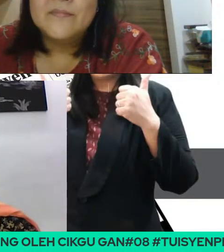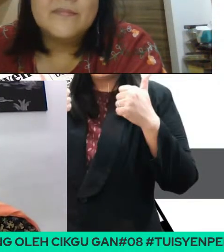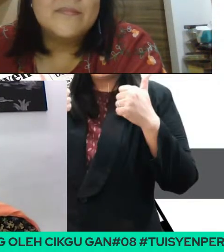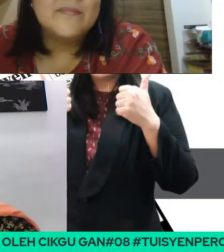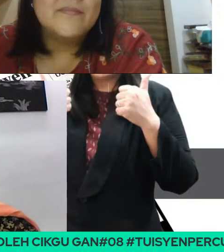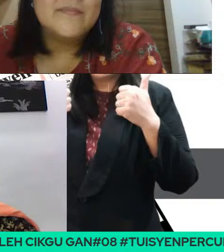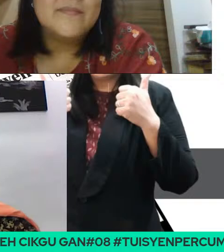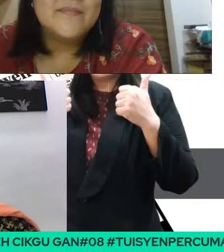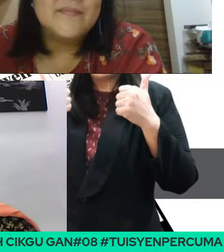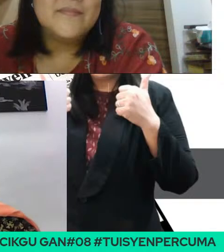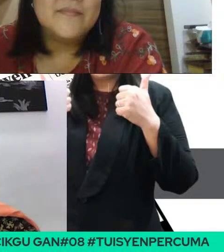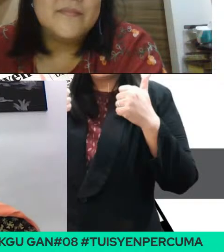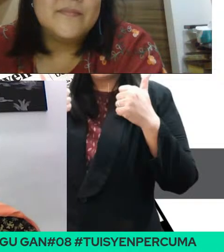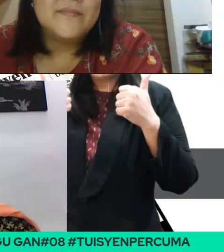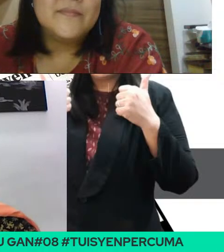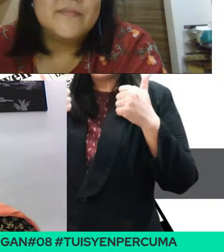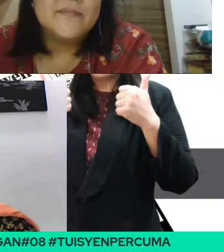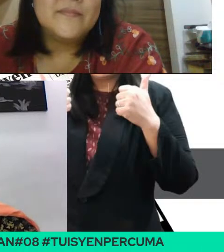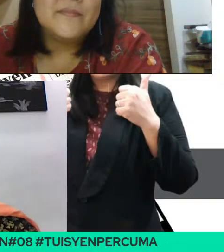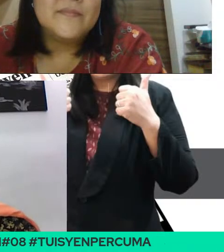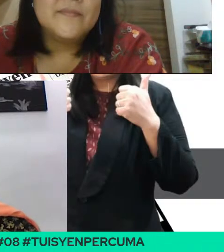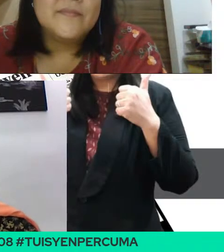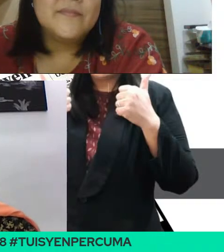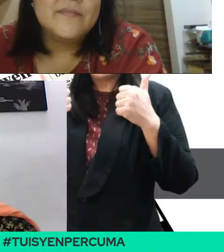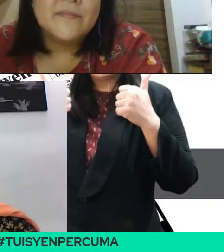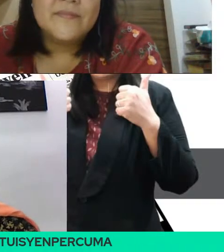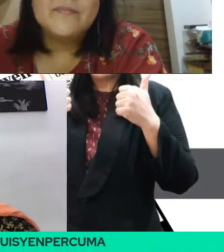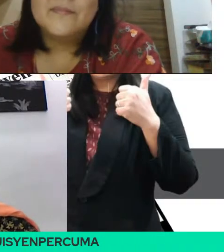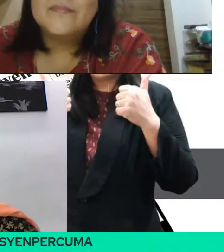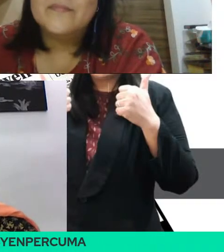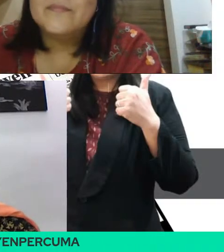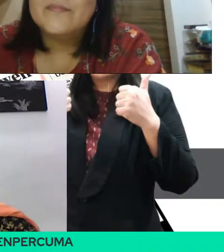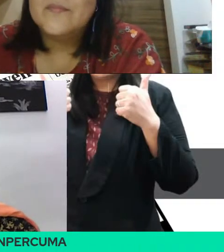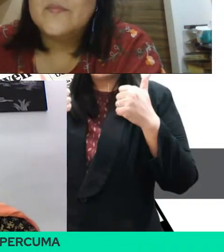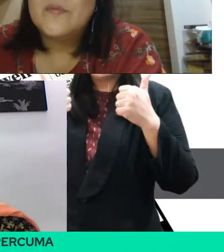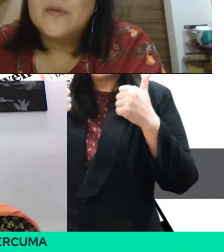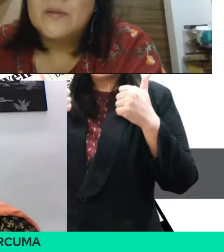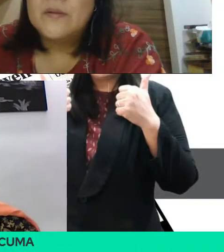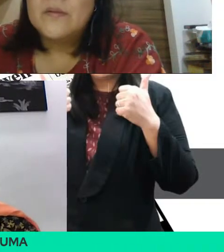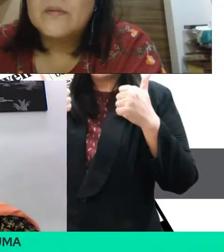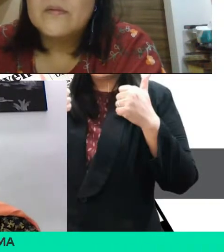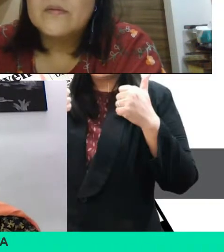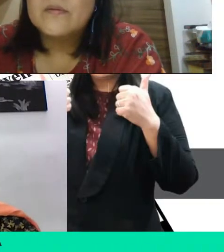do click and fill in the form with correct spelling.